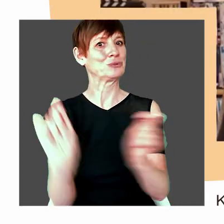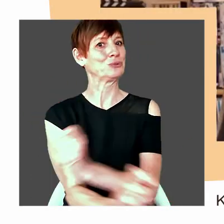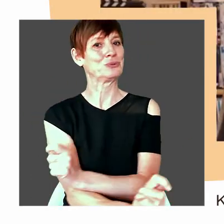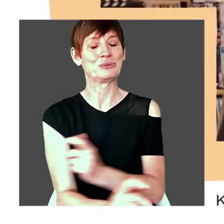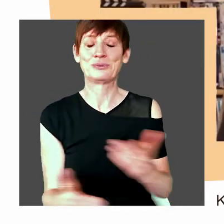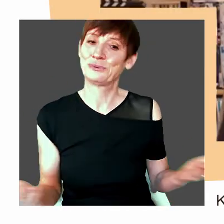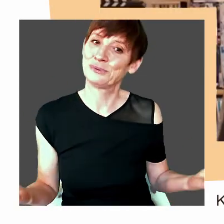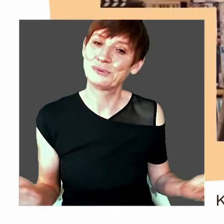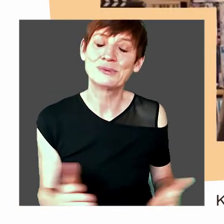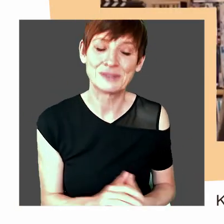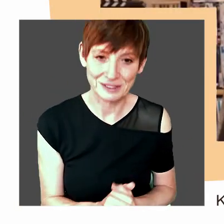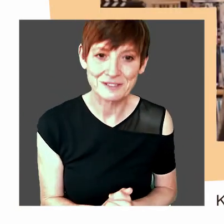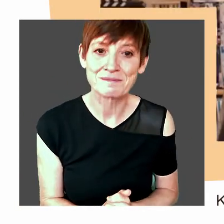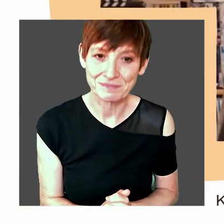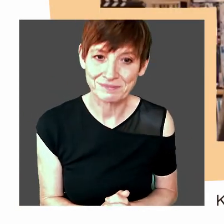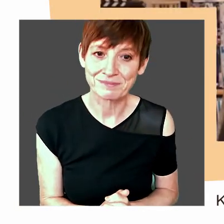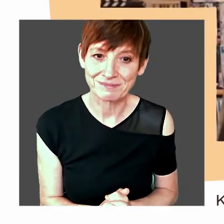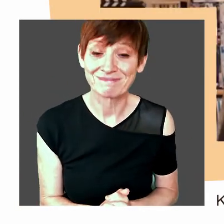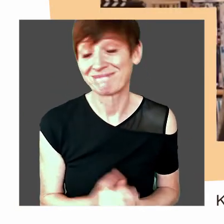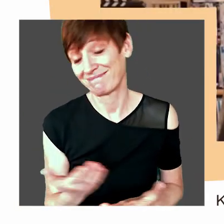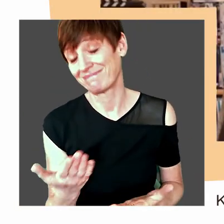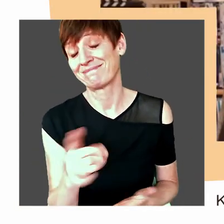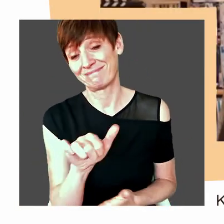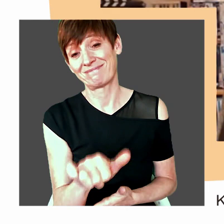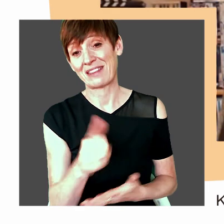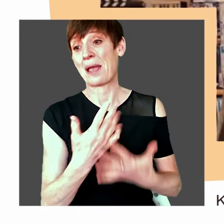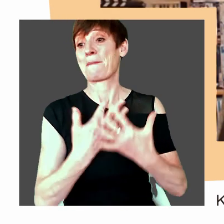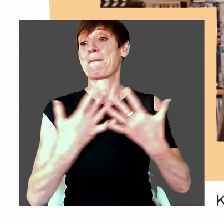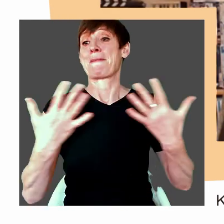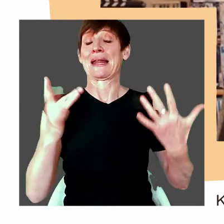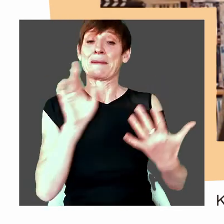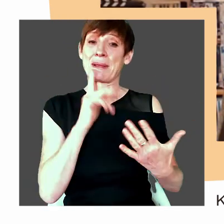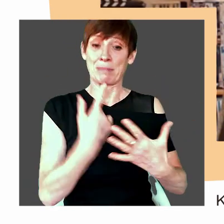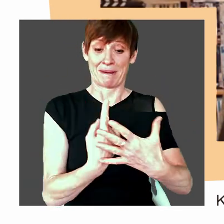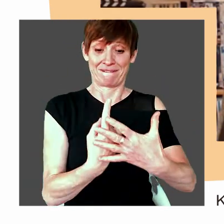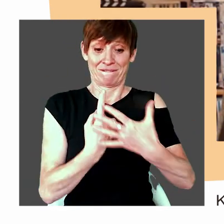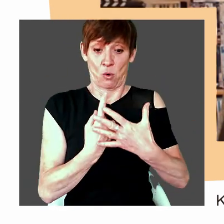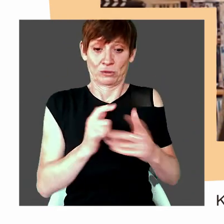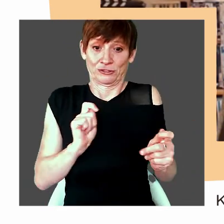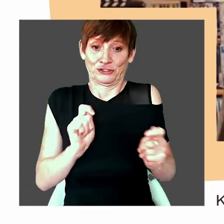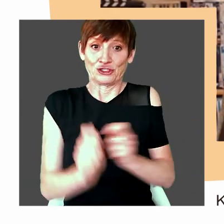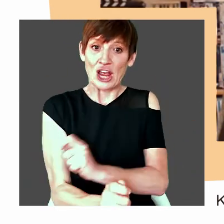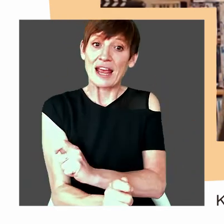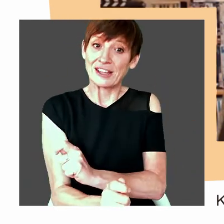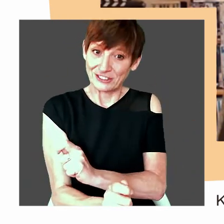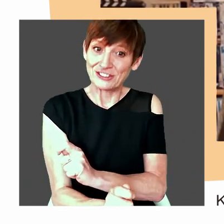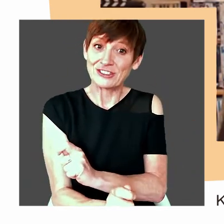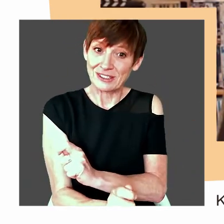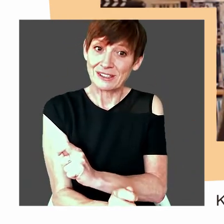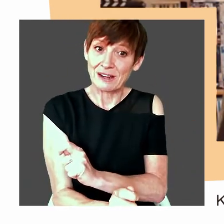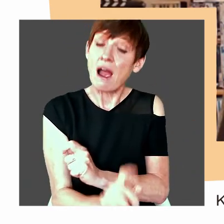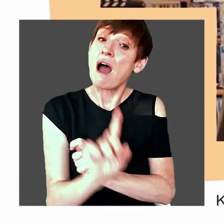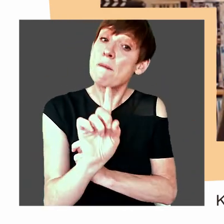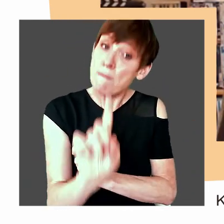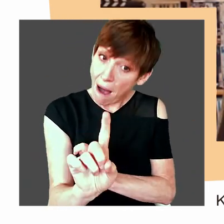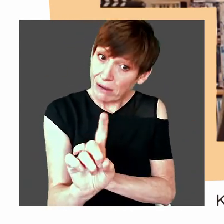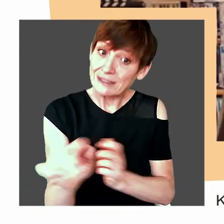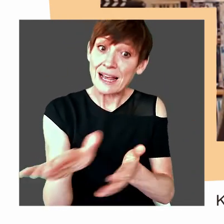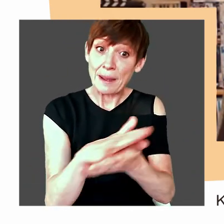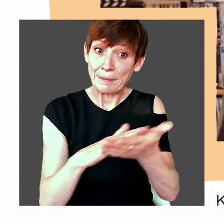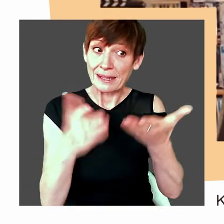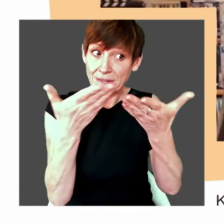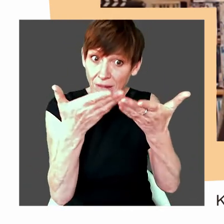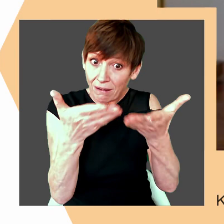so it's, I mean, like with so many people, it's a forced change, isn't it? But in a lot of ways, I think it has opened up new ways of working